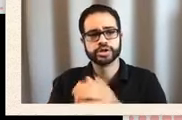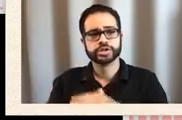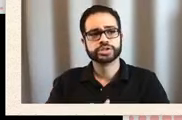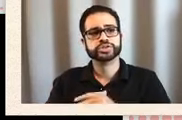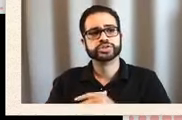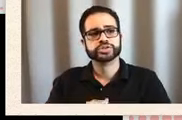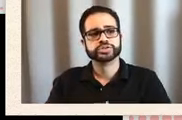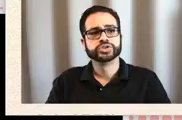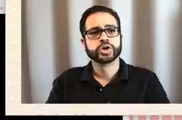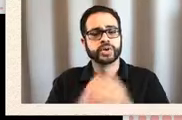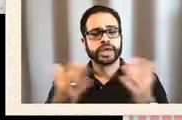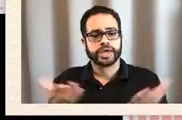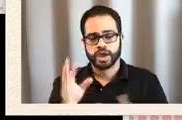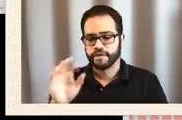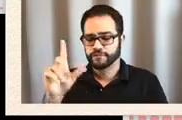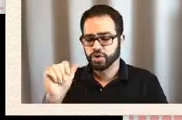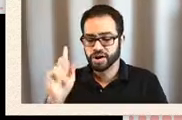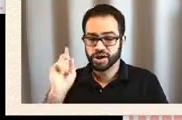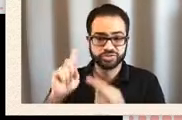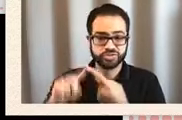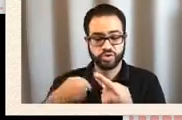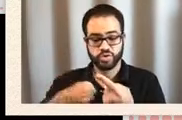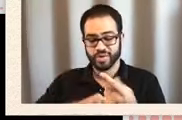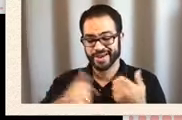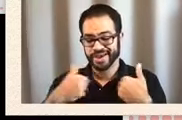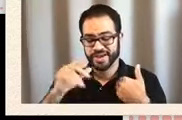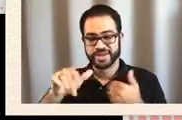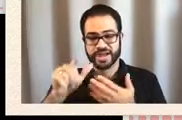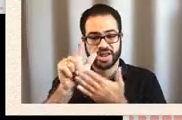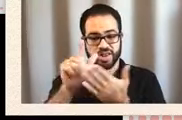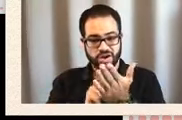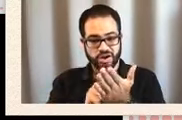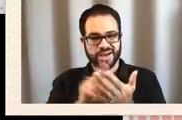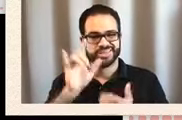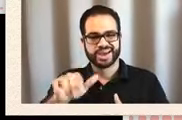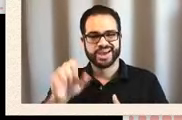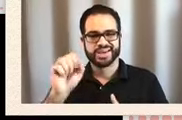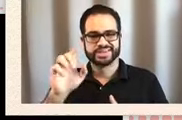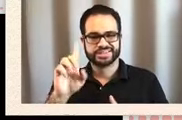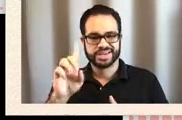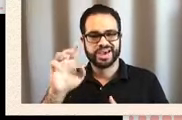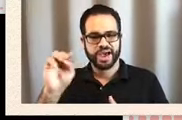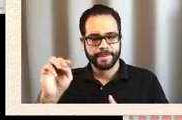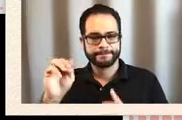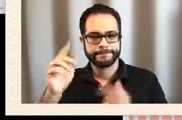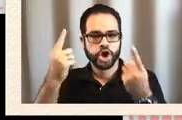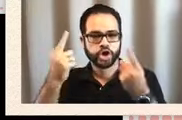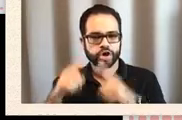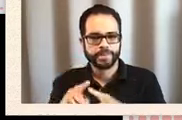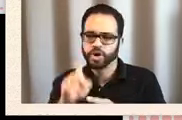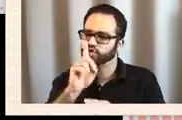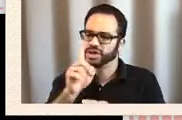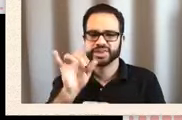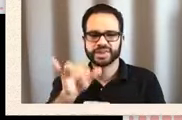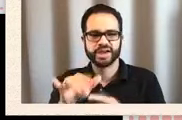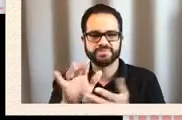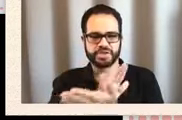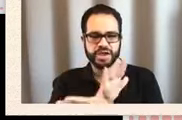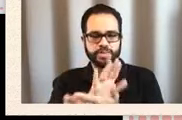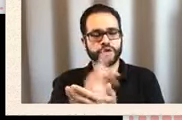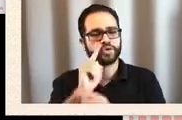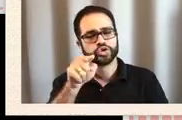have that law, what we're doing is that supported decision-making agreement is really a document for you and your supporters to know how you're going to work